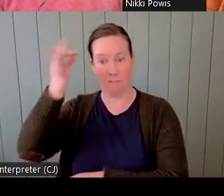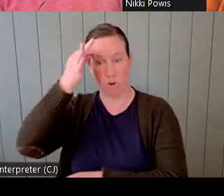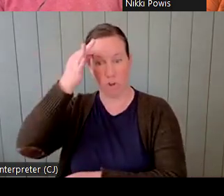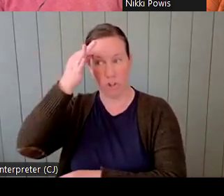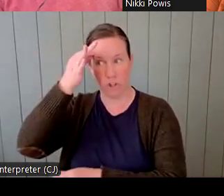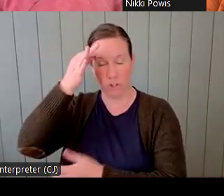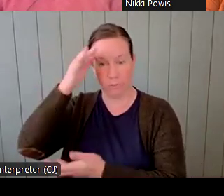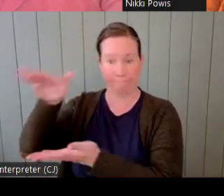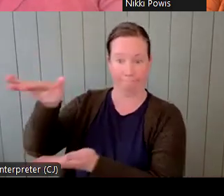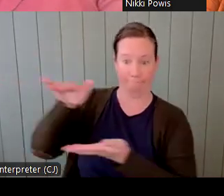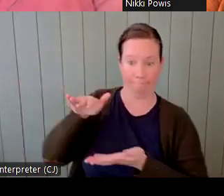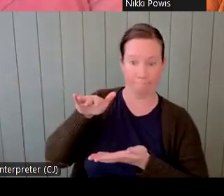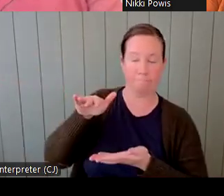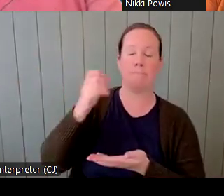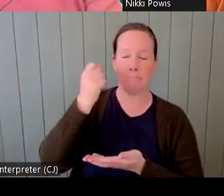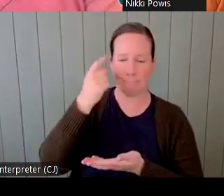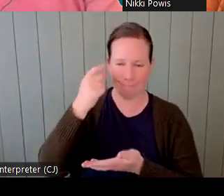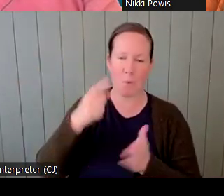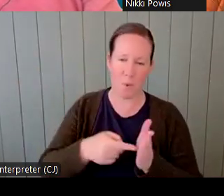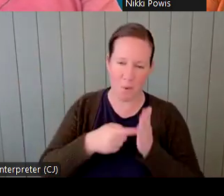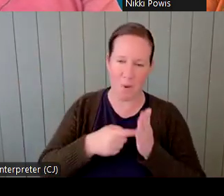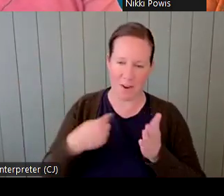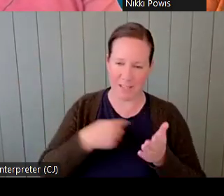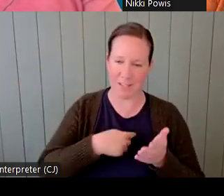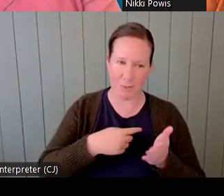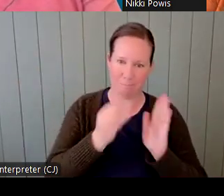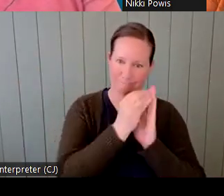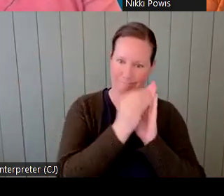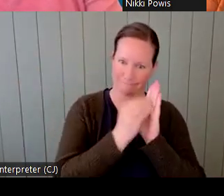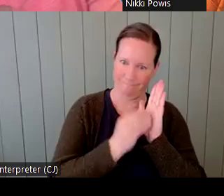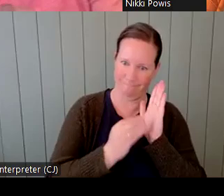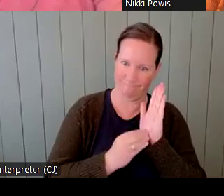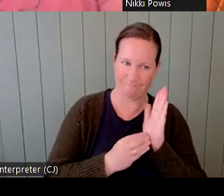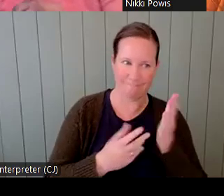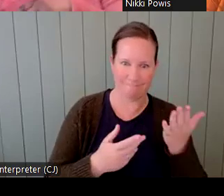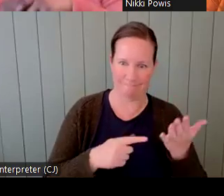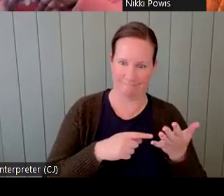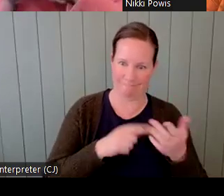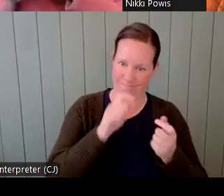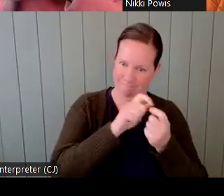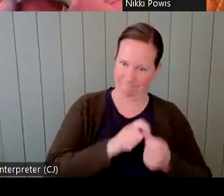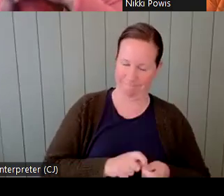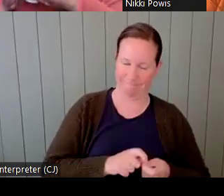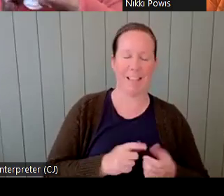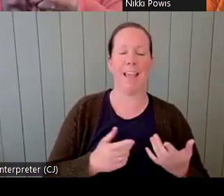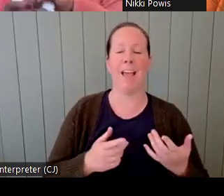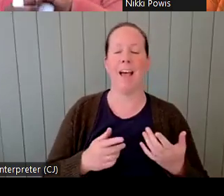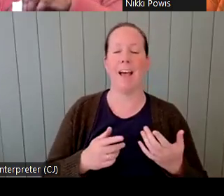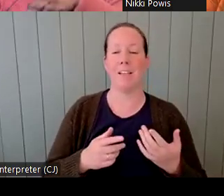collect because, demographic information. So you would start with an intake, and we